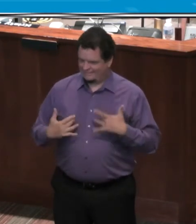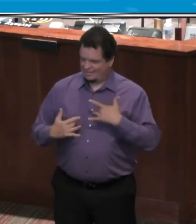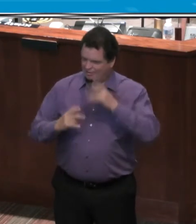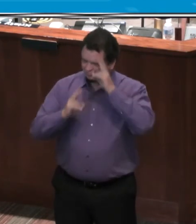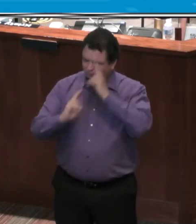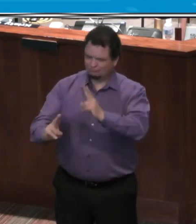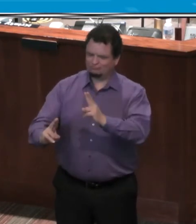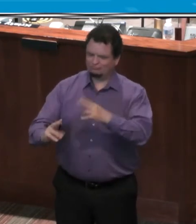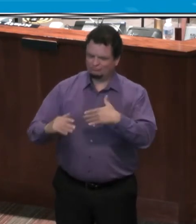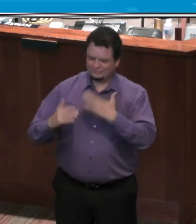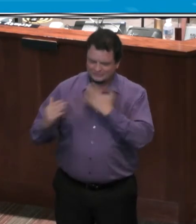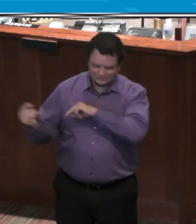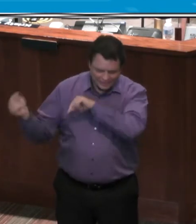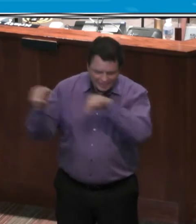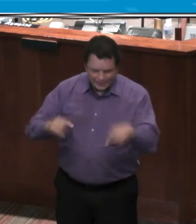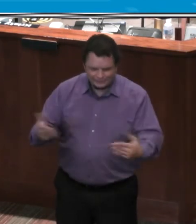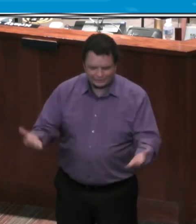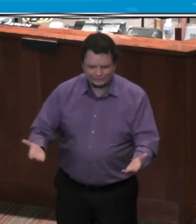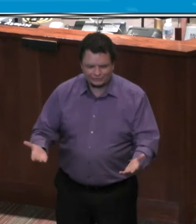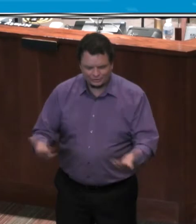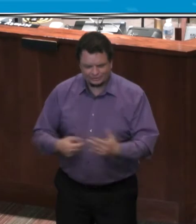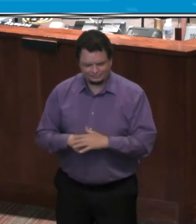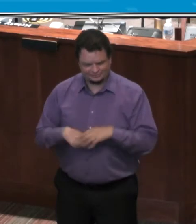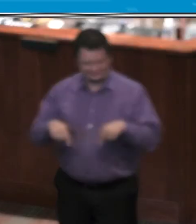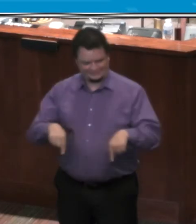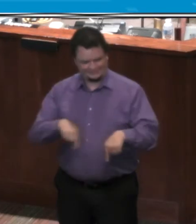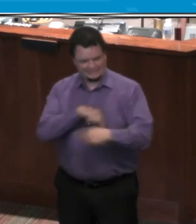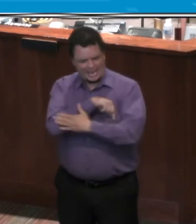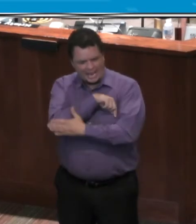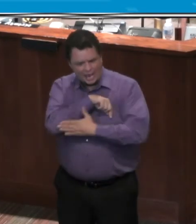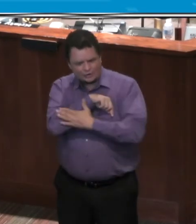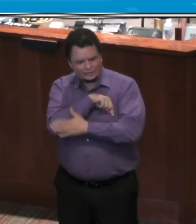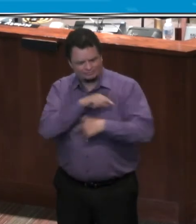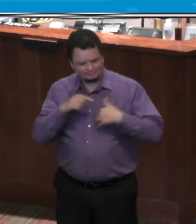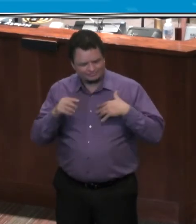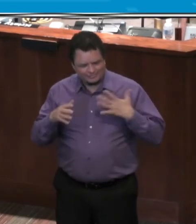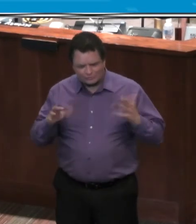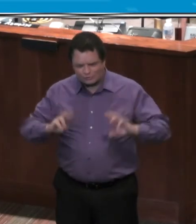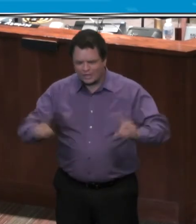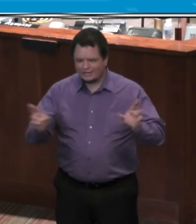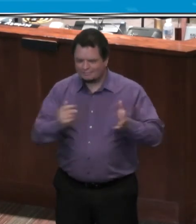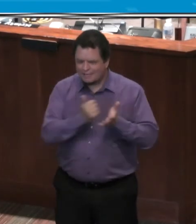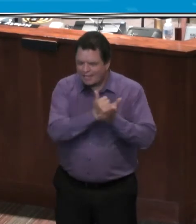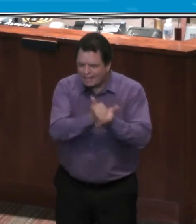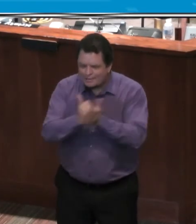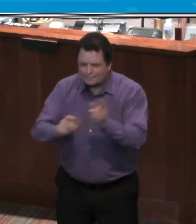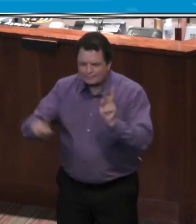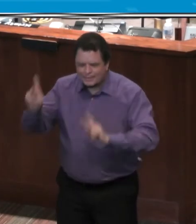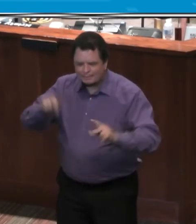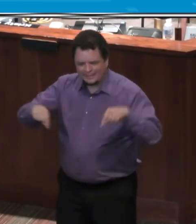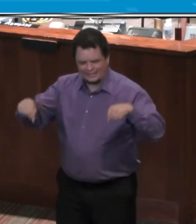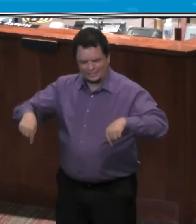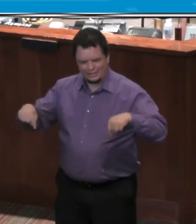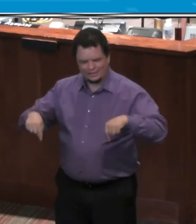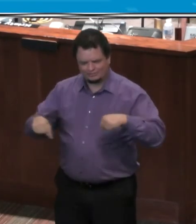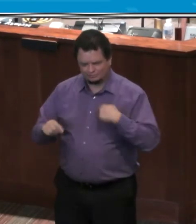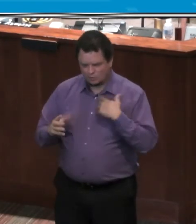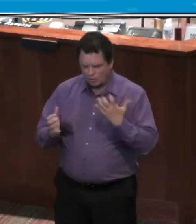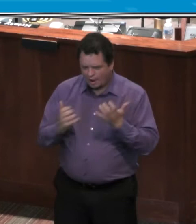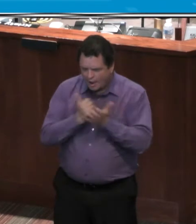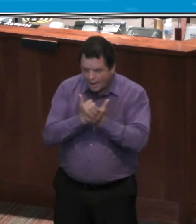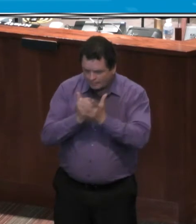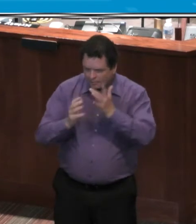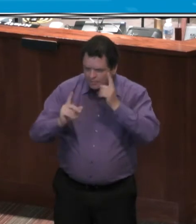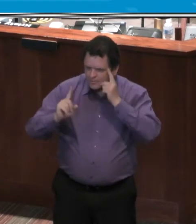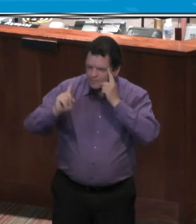and to be able to help the citizens of the county and the communities achieve the goals and the objectives